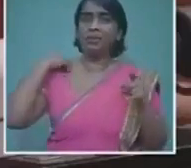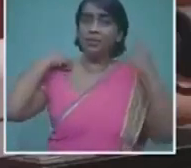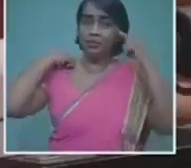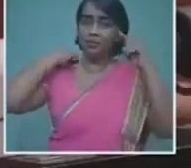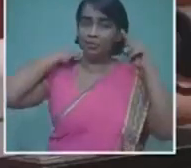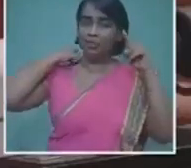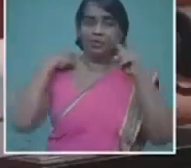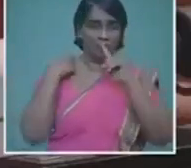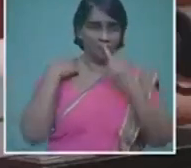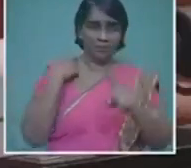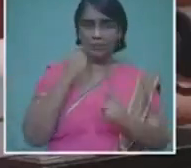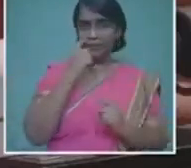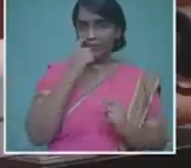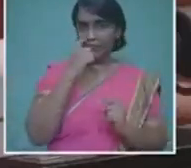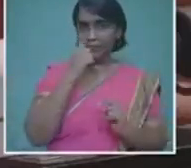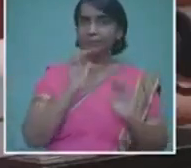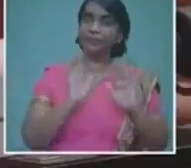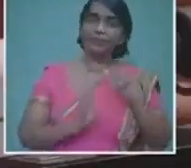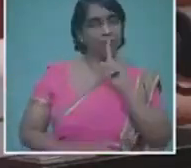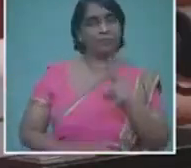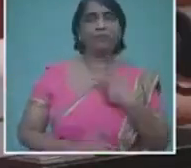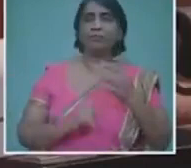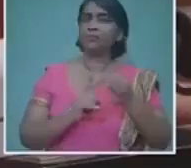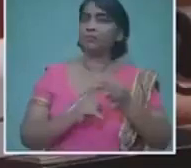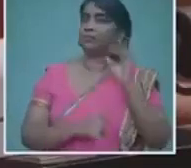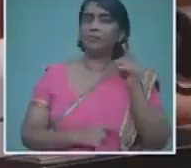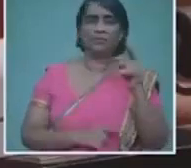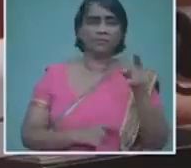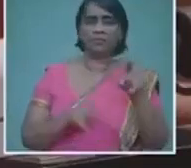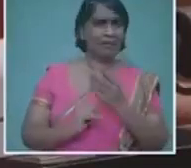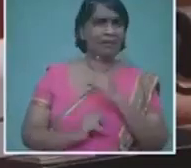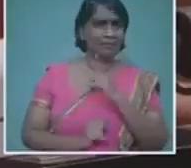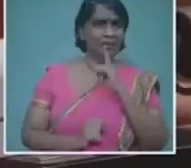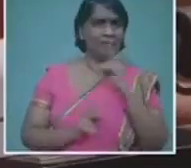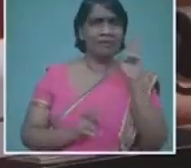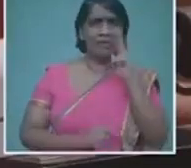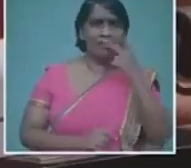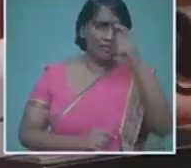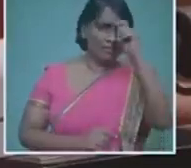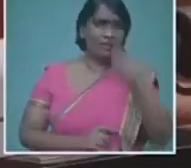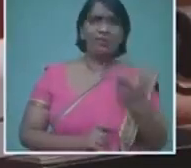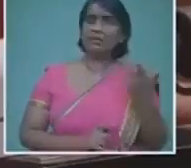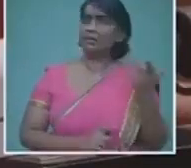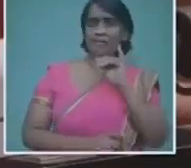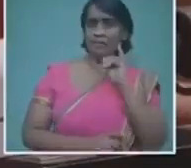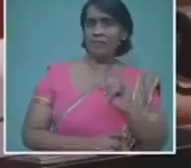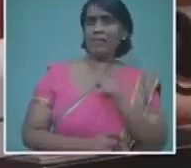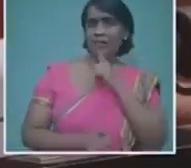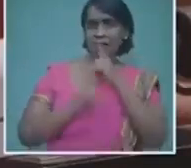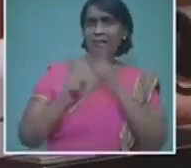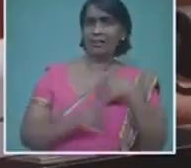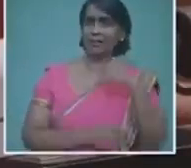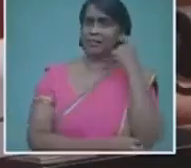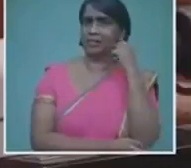Member, is completely unbecoming of a president, and in particular Mr. Wickremasinghe, because he, more than anyone else, must